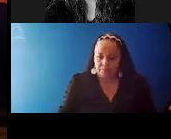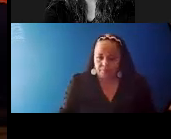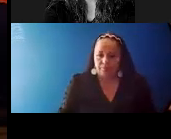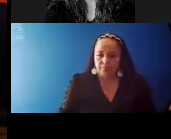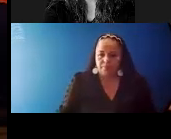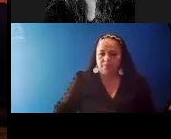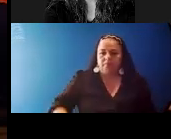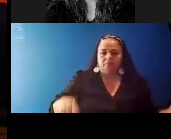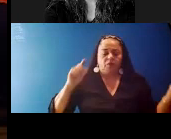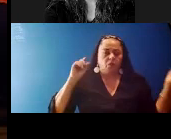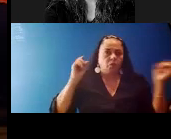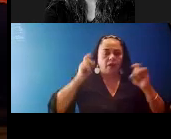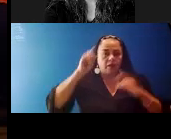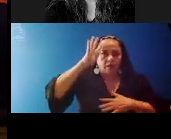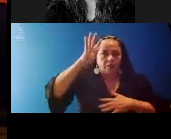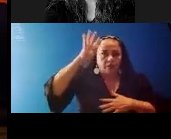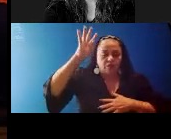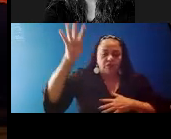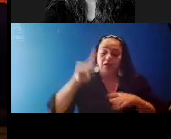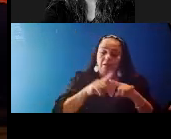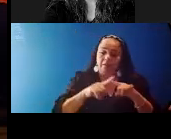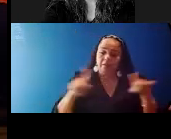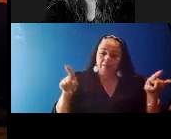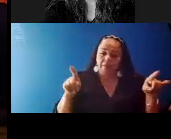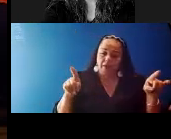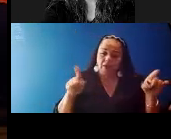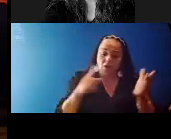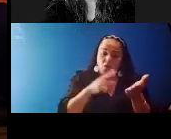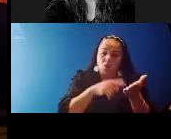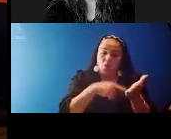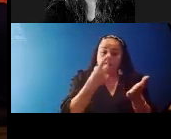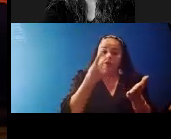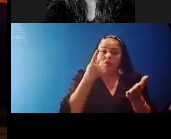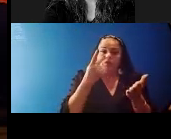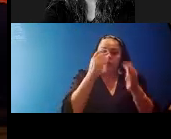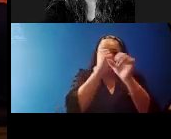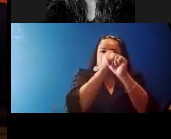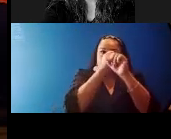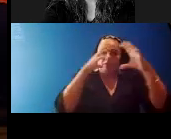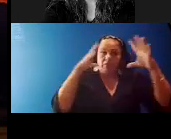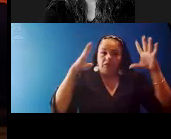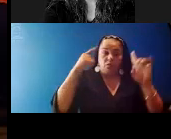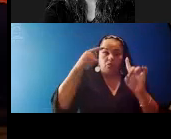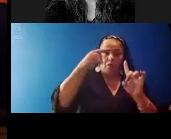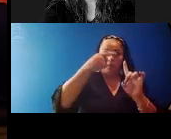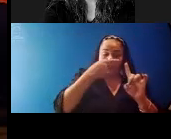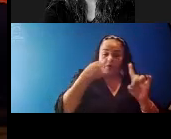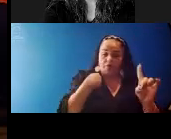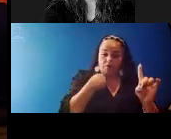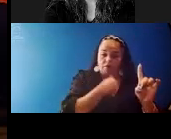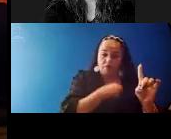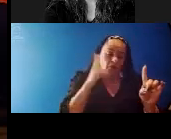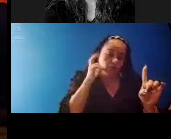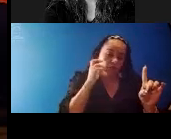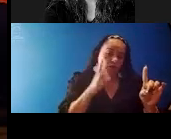Radical imagination. So we'll take you through these pieces, but wanted to just give you a visual, because I think the point for us is, as you hear us talk about this